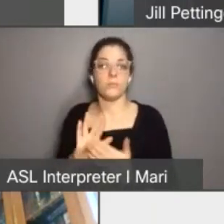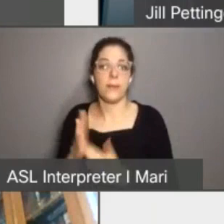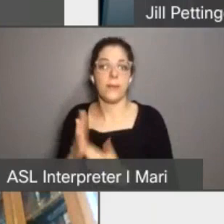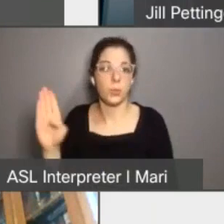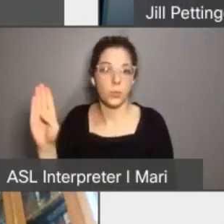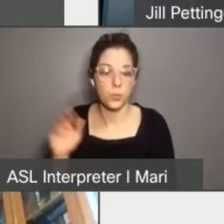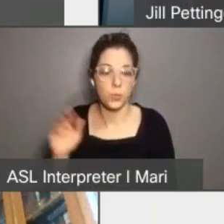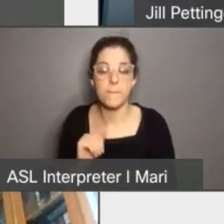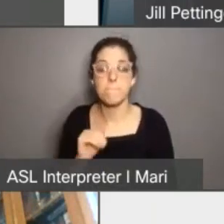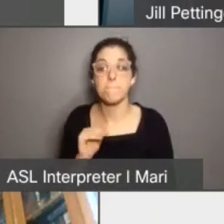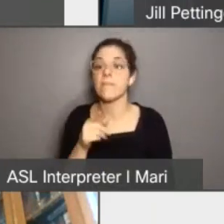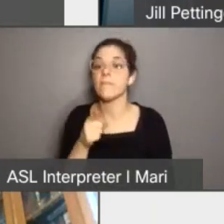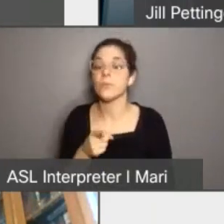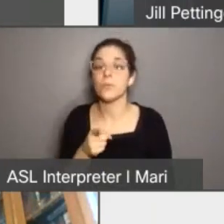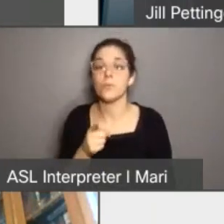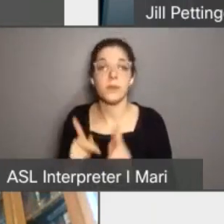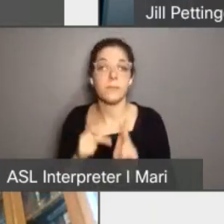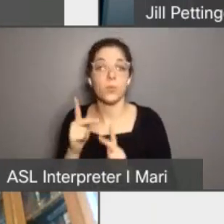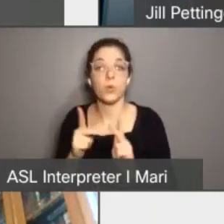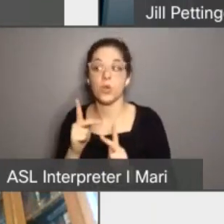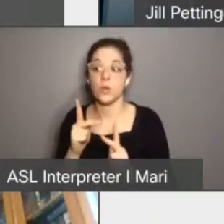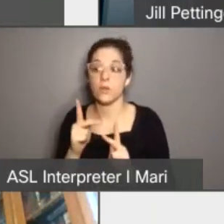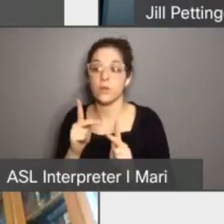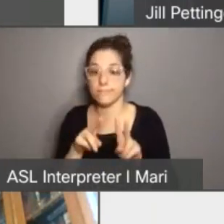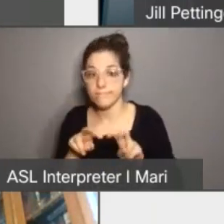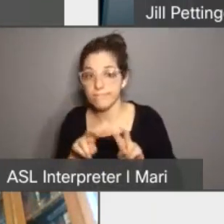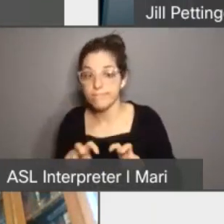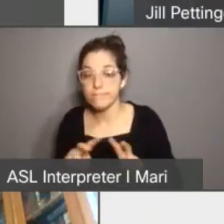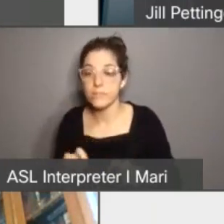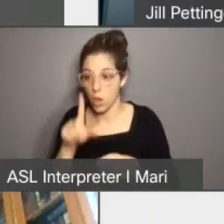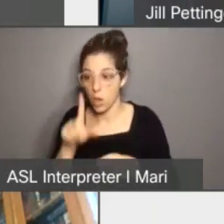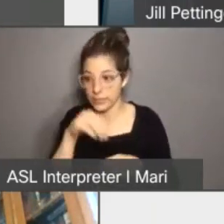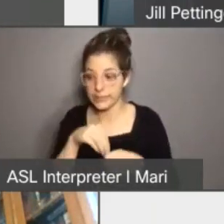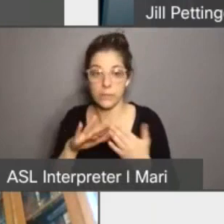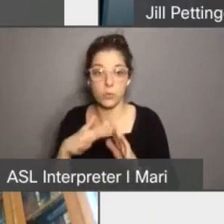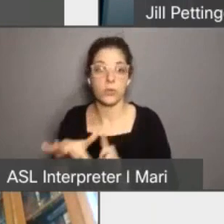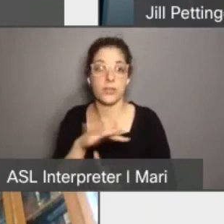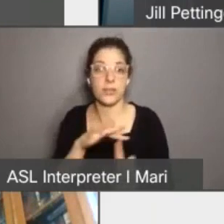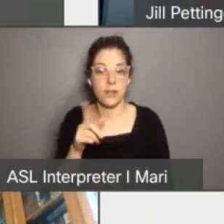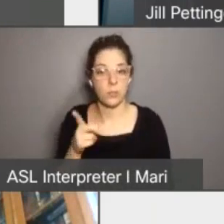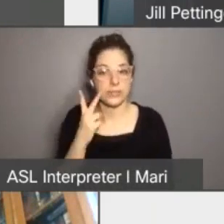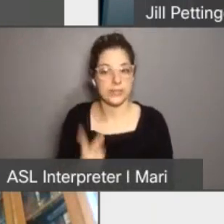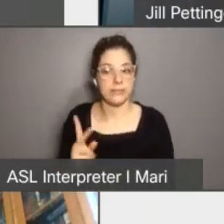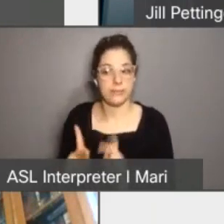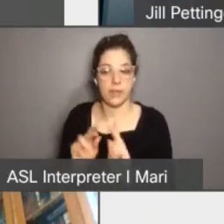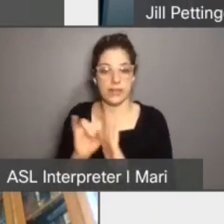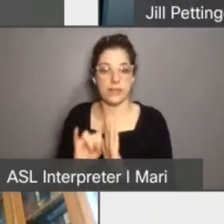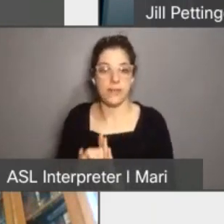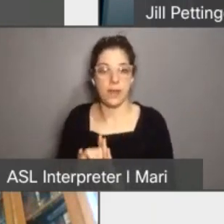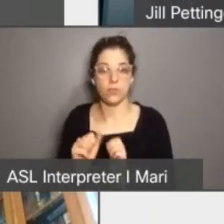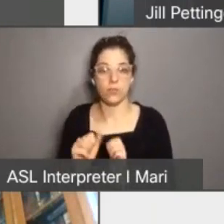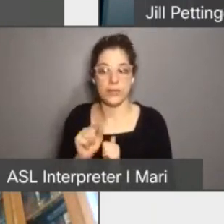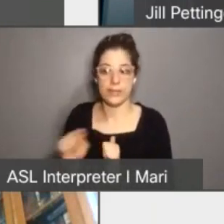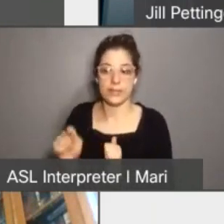Now, if people were actually take the time to look at the actually autistic community, you would see people identify mainly with these